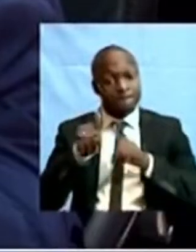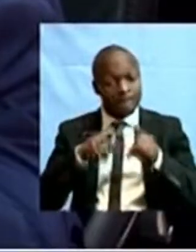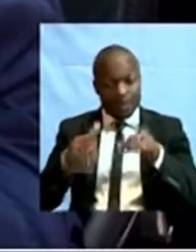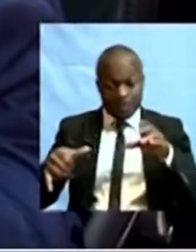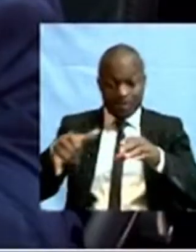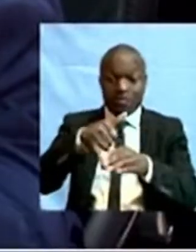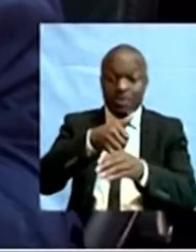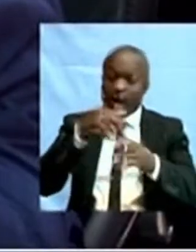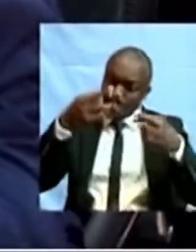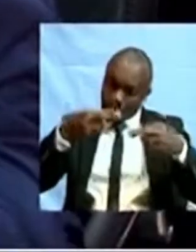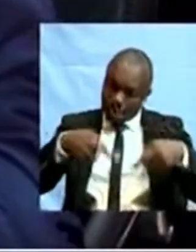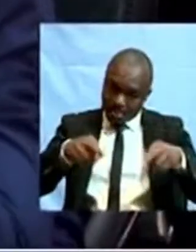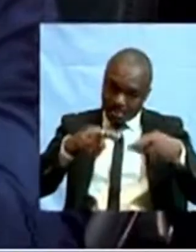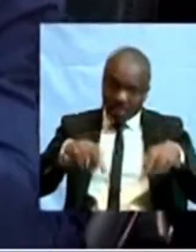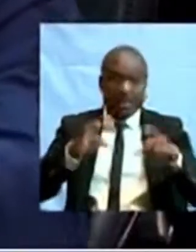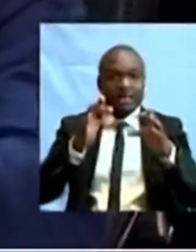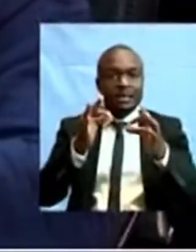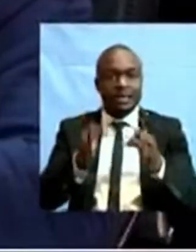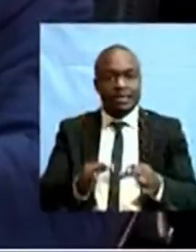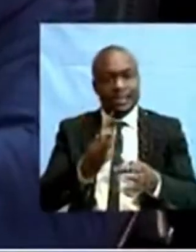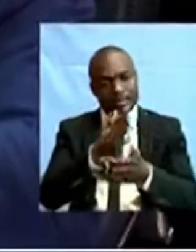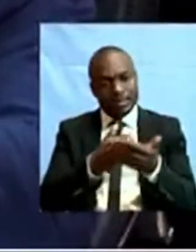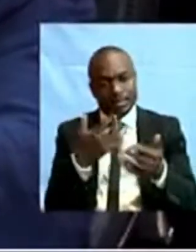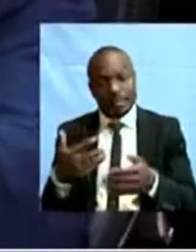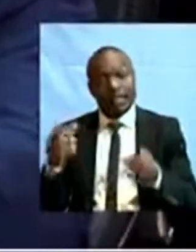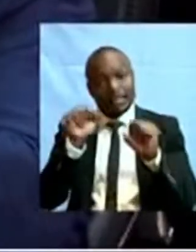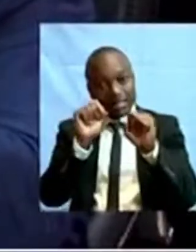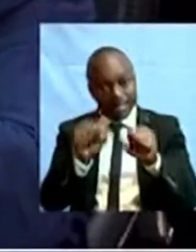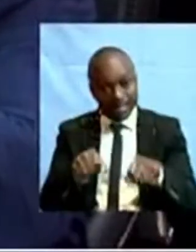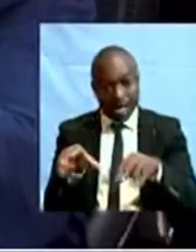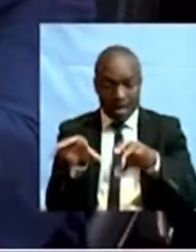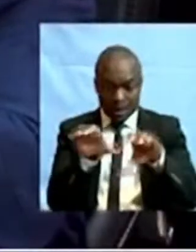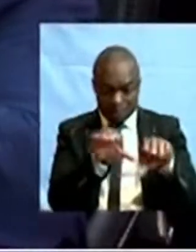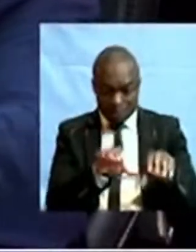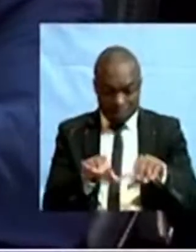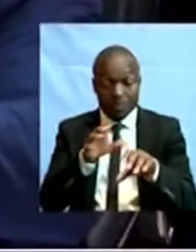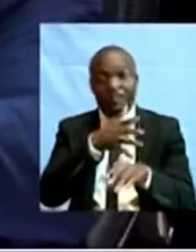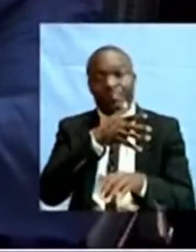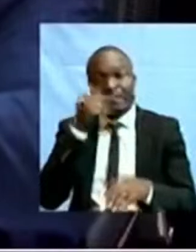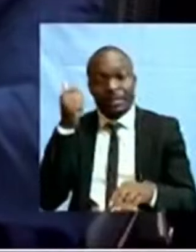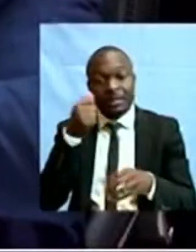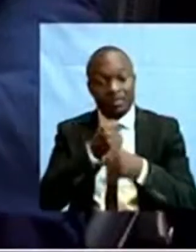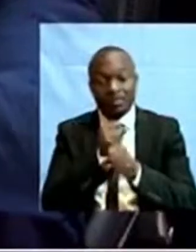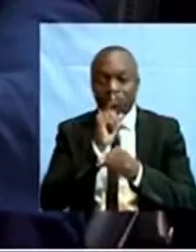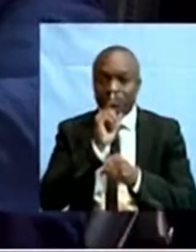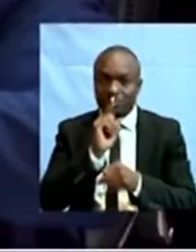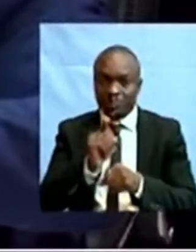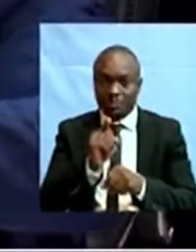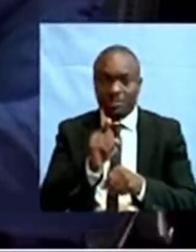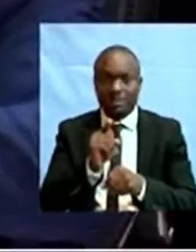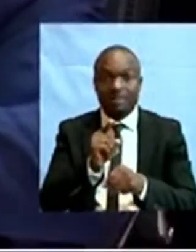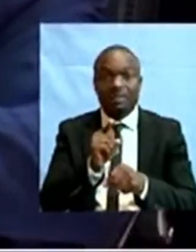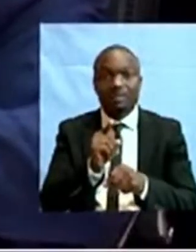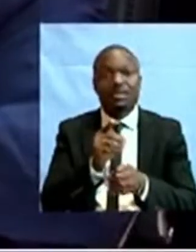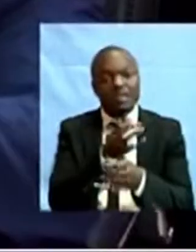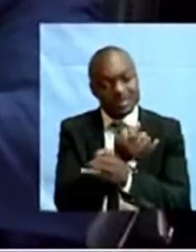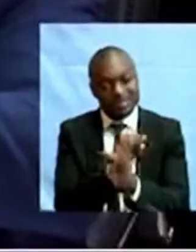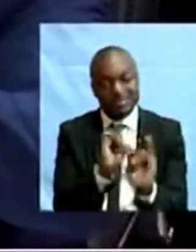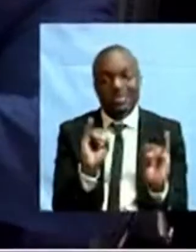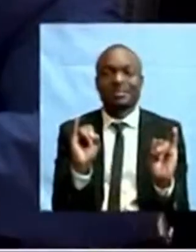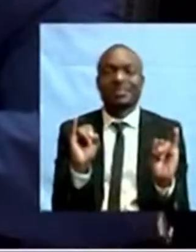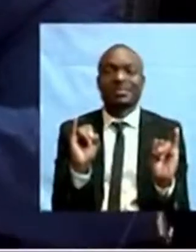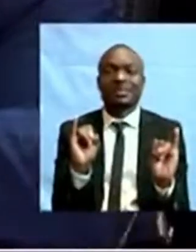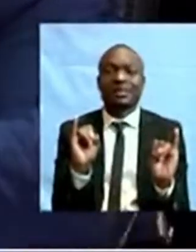in research, whether there is something we can do better to ensure the autonomy of